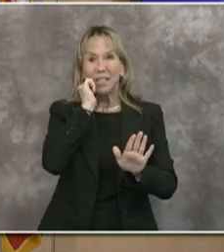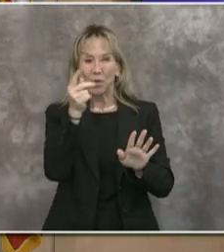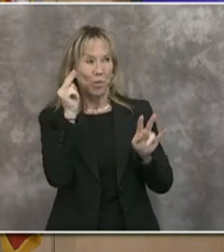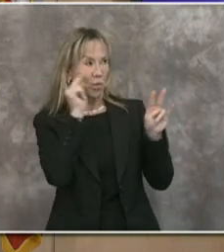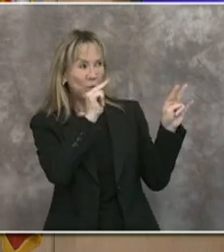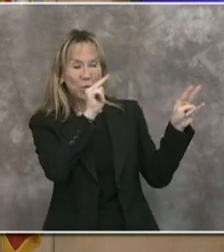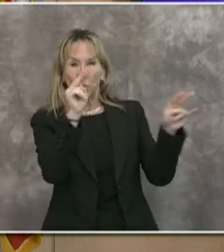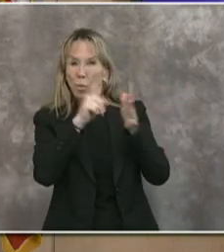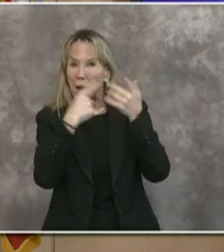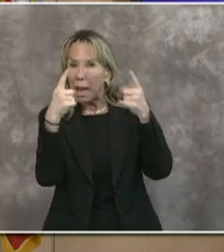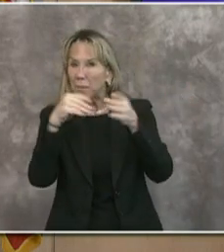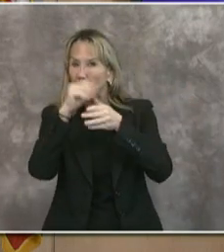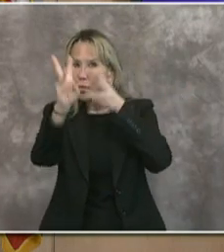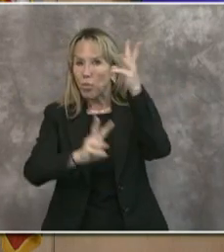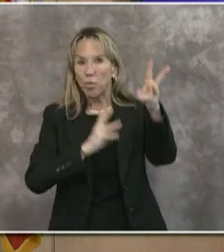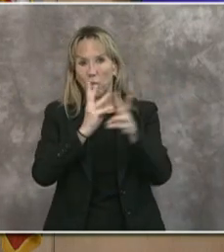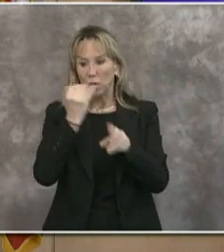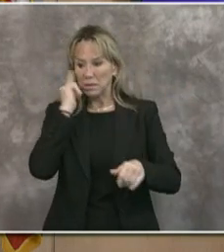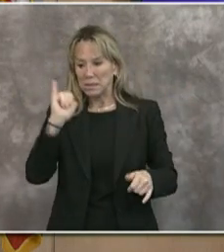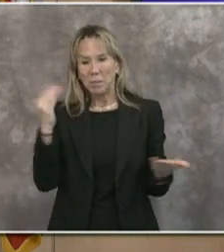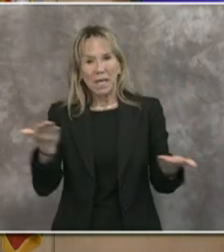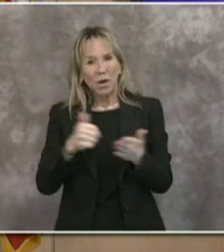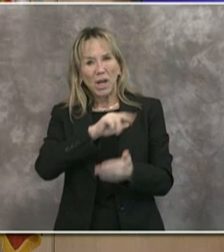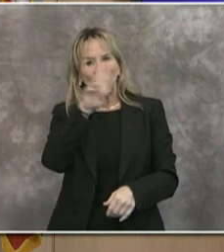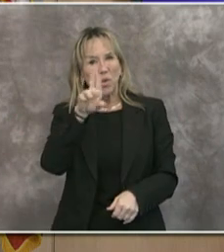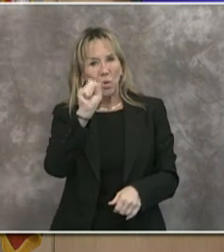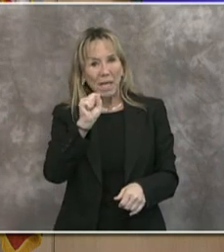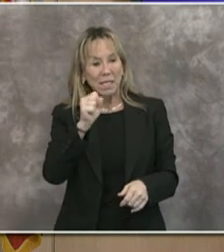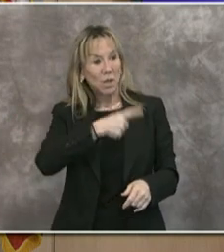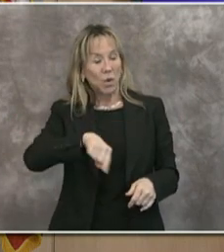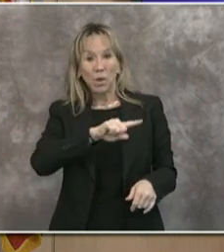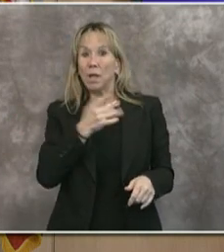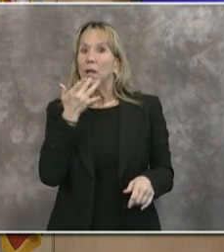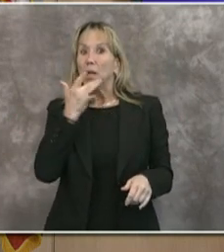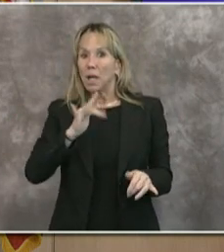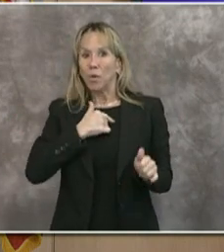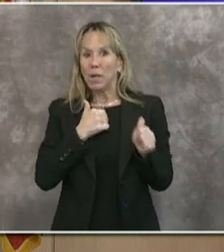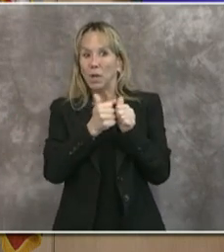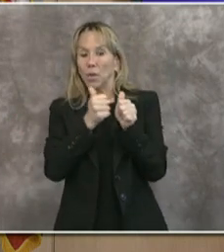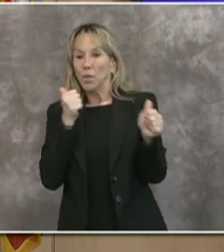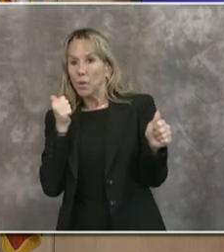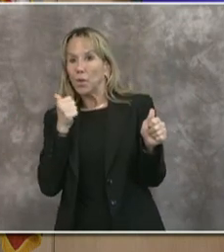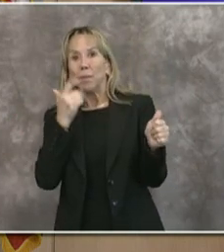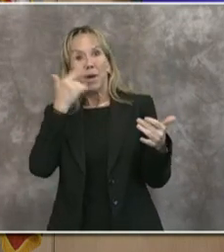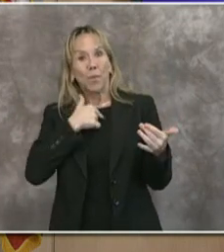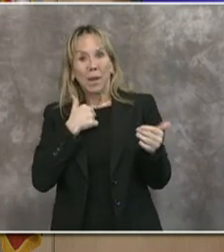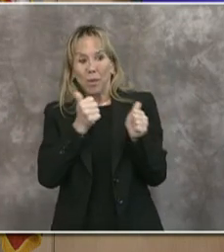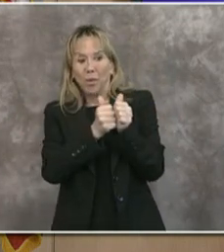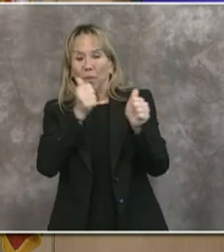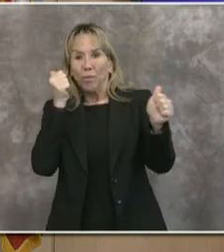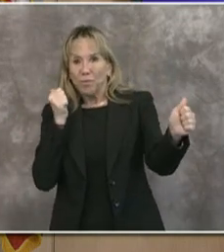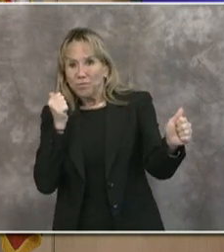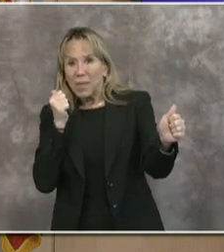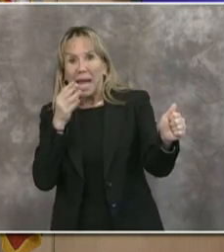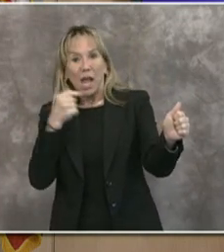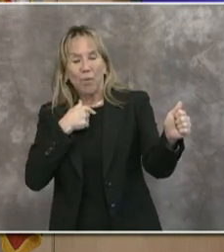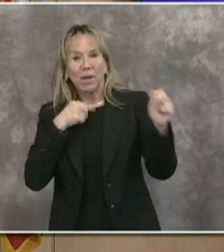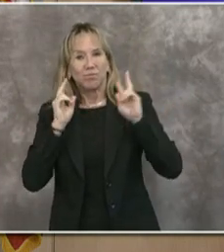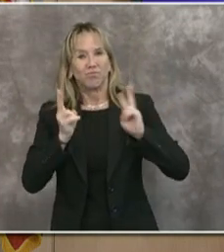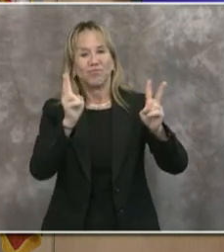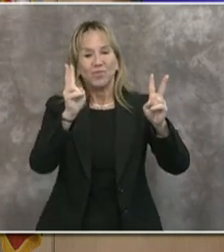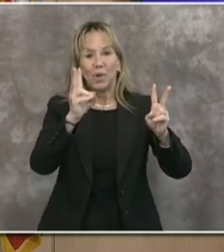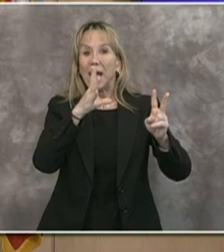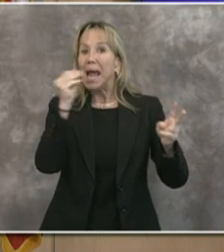the world and in many cities here in America is one that San Diegans have avoided. Because we started early, because we took quick action, but also because we